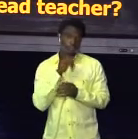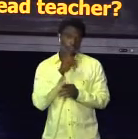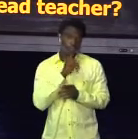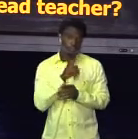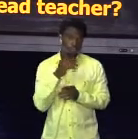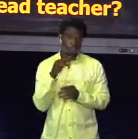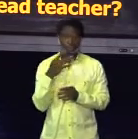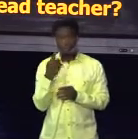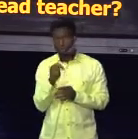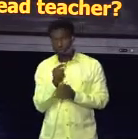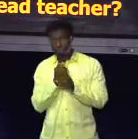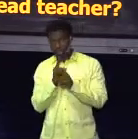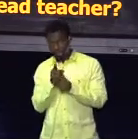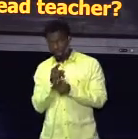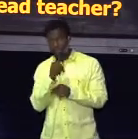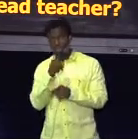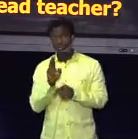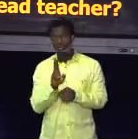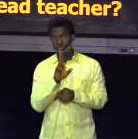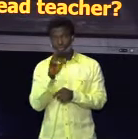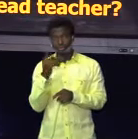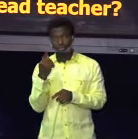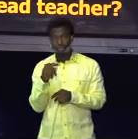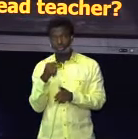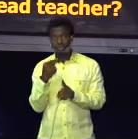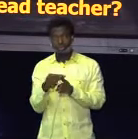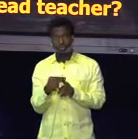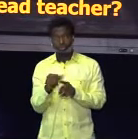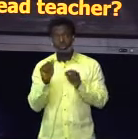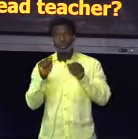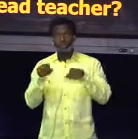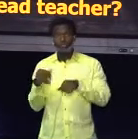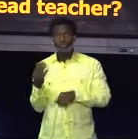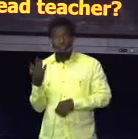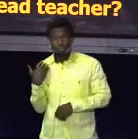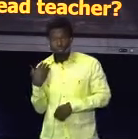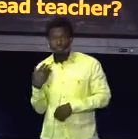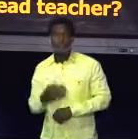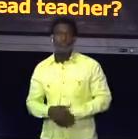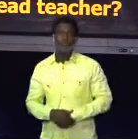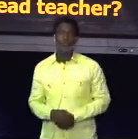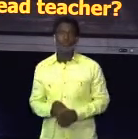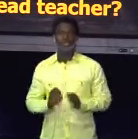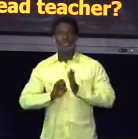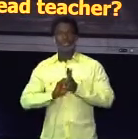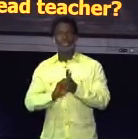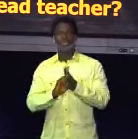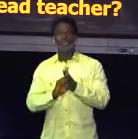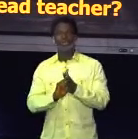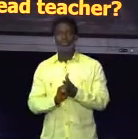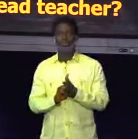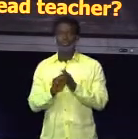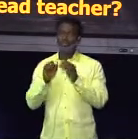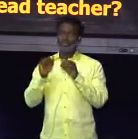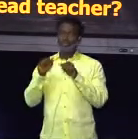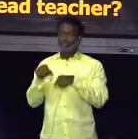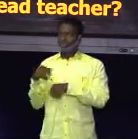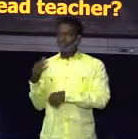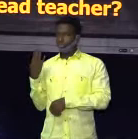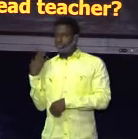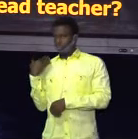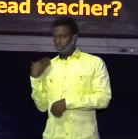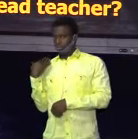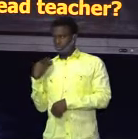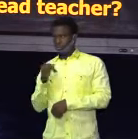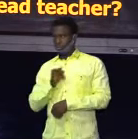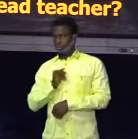sure of the outcome. You can use the word could. Example, could I speak to the